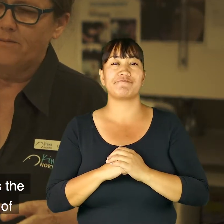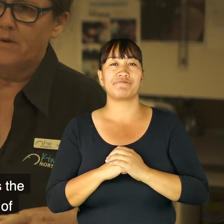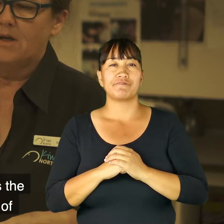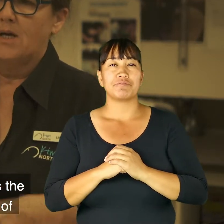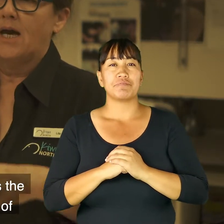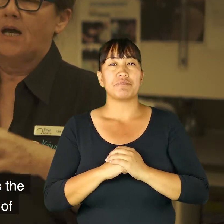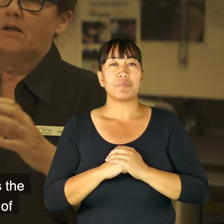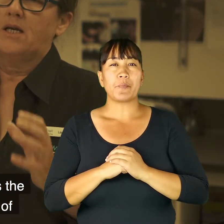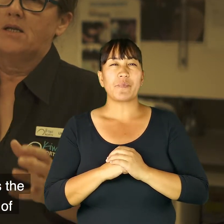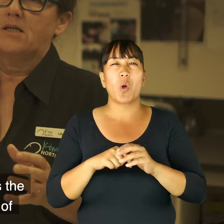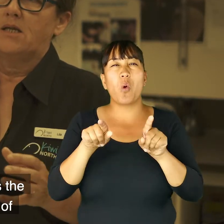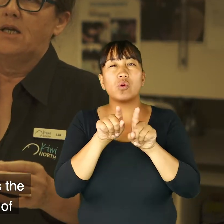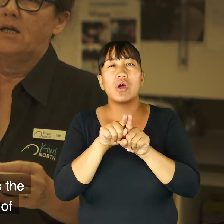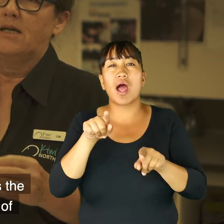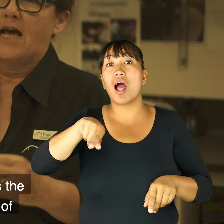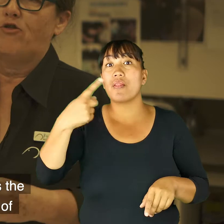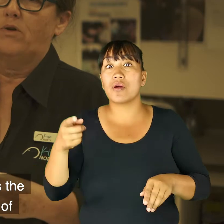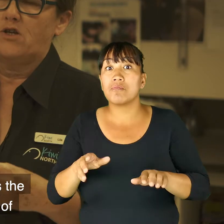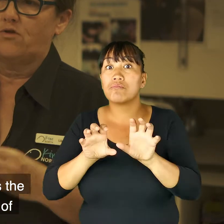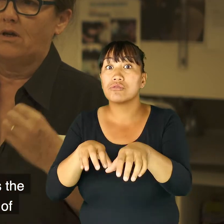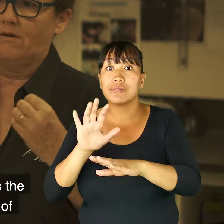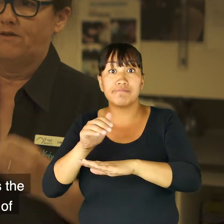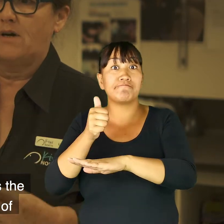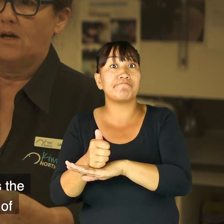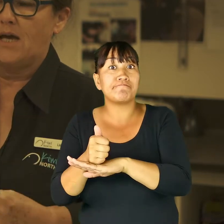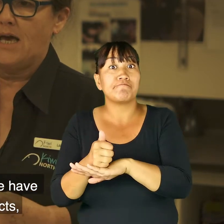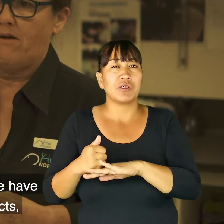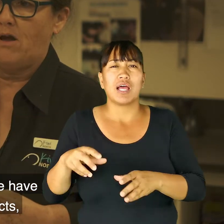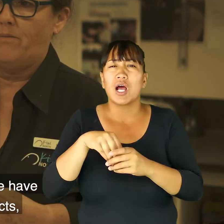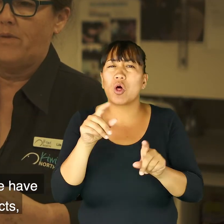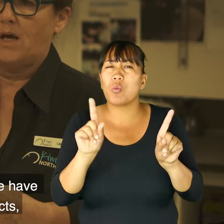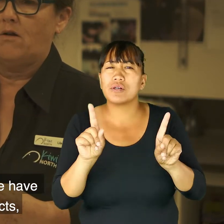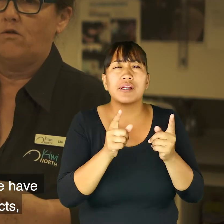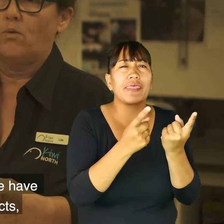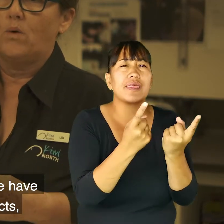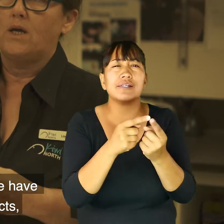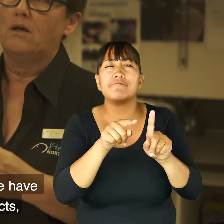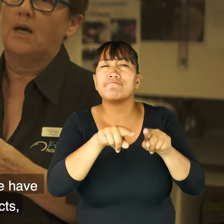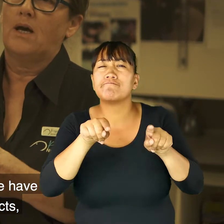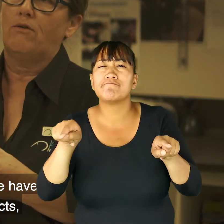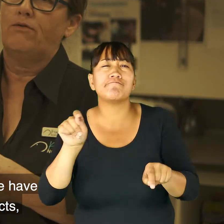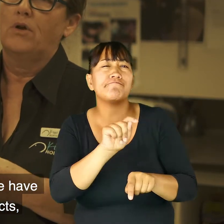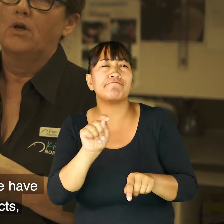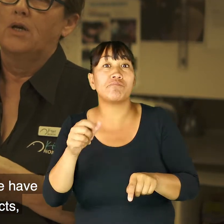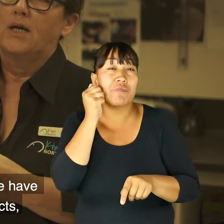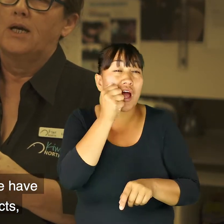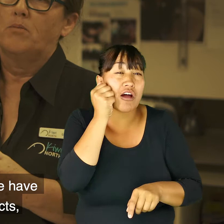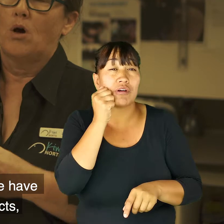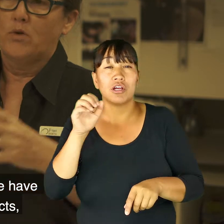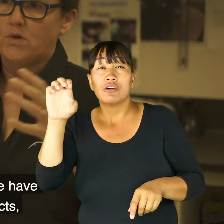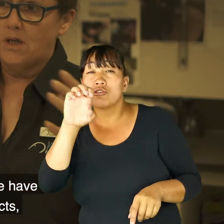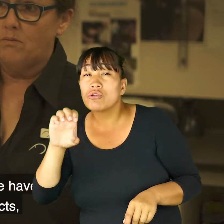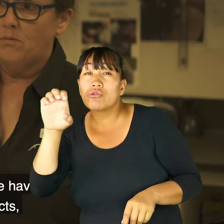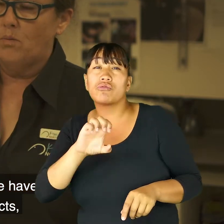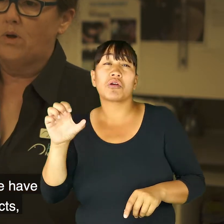Whangarei, and it's the natural history of the Whangarei area. And we have